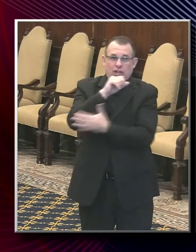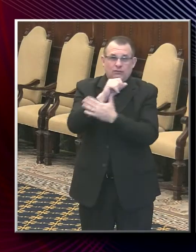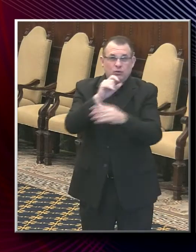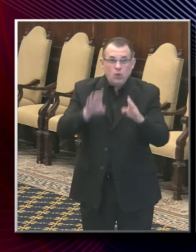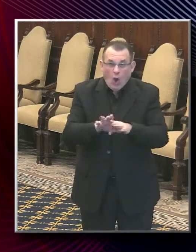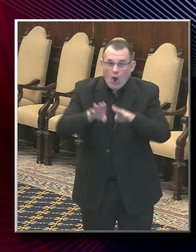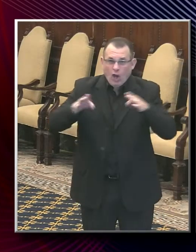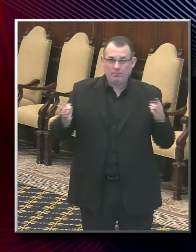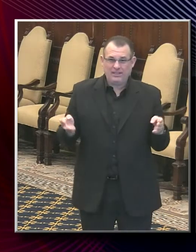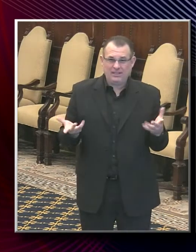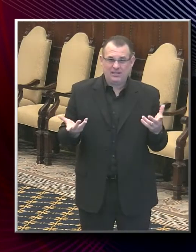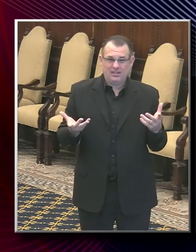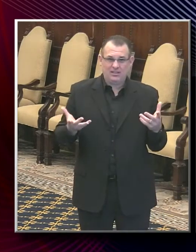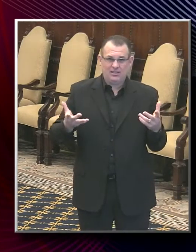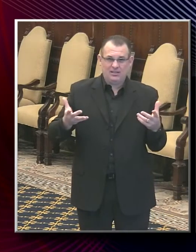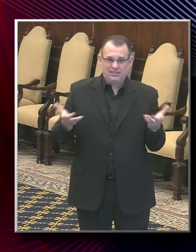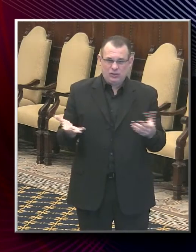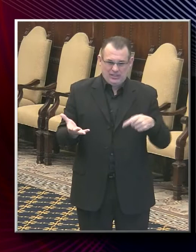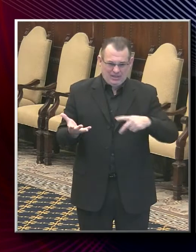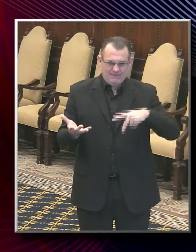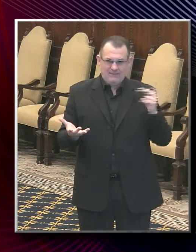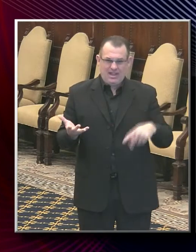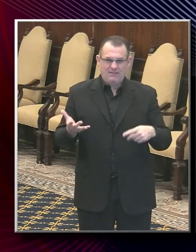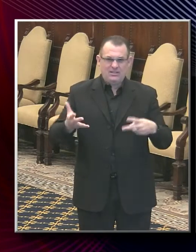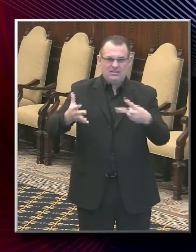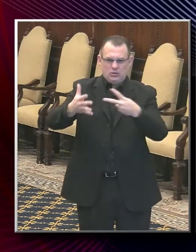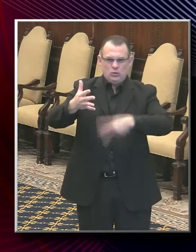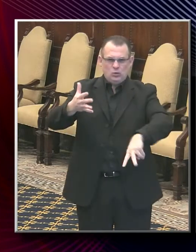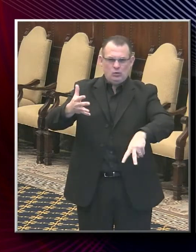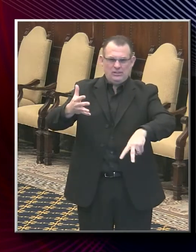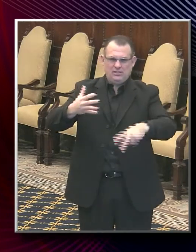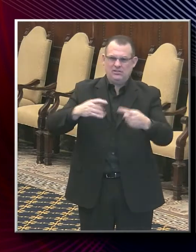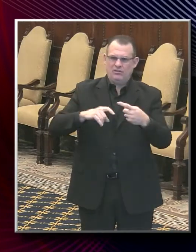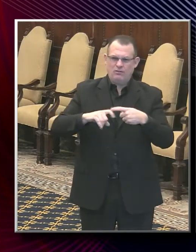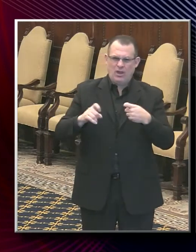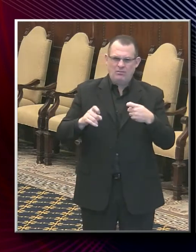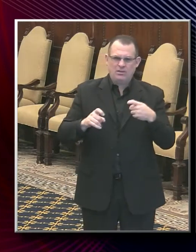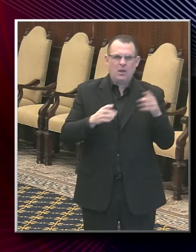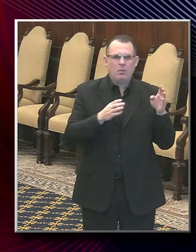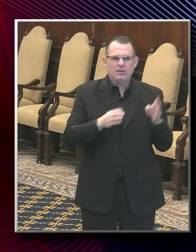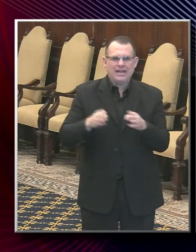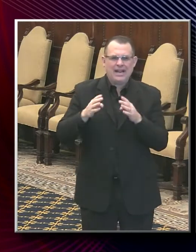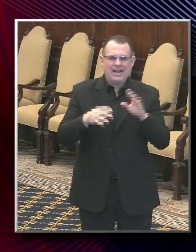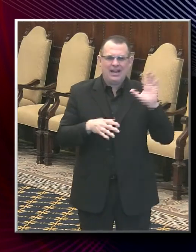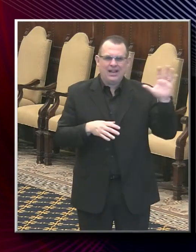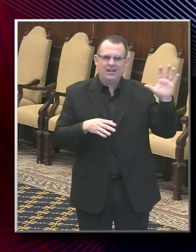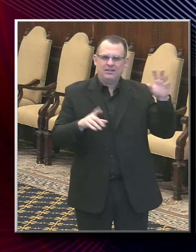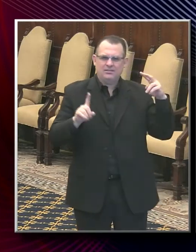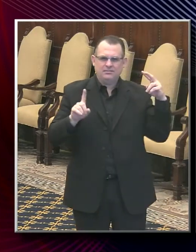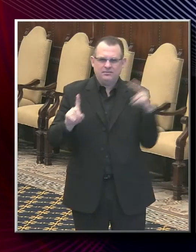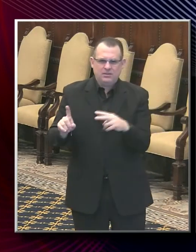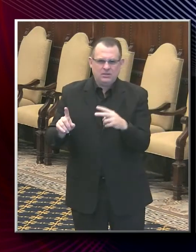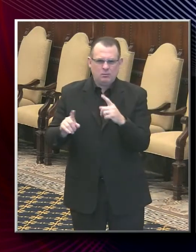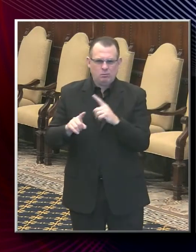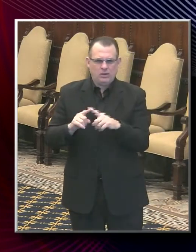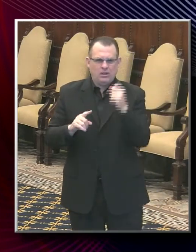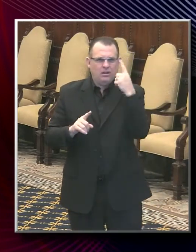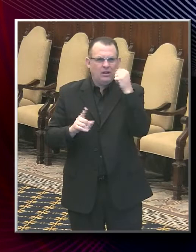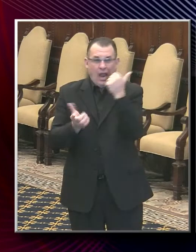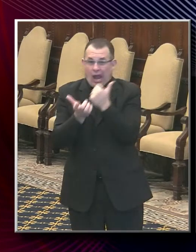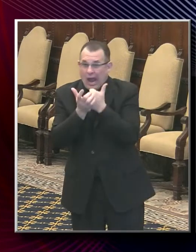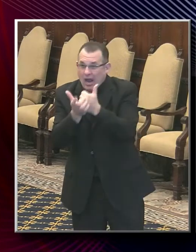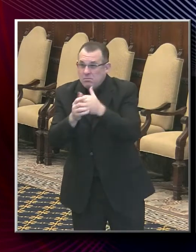happen here in Philadelphia? I mean, from a planning point to also a health point for folks who may